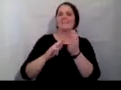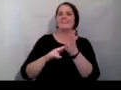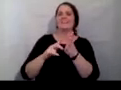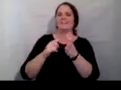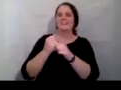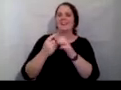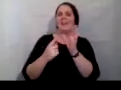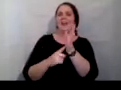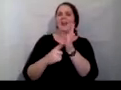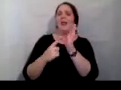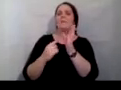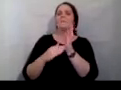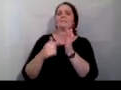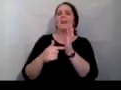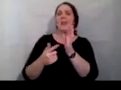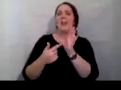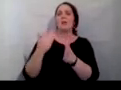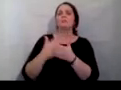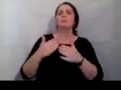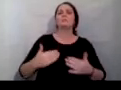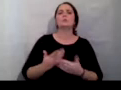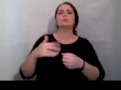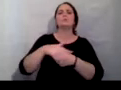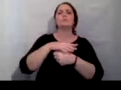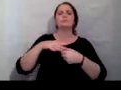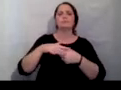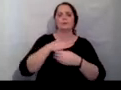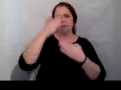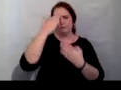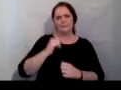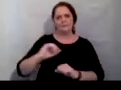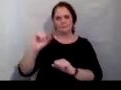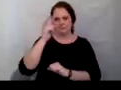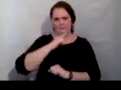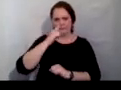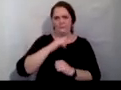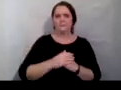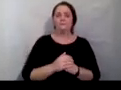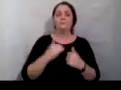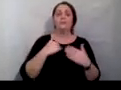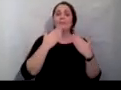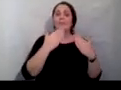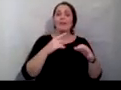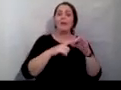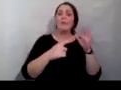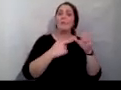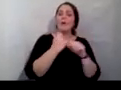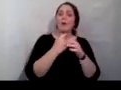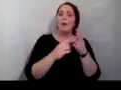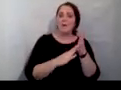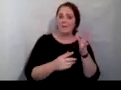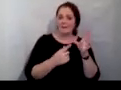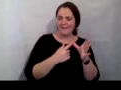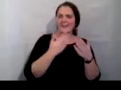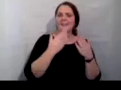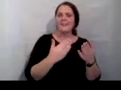Mavis Ngallametta was born and lived. Thank you to qagoma and to Shannon Johnson for